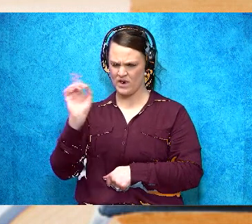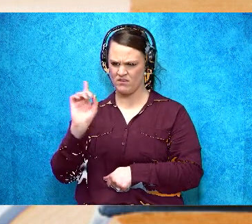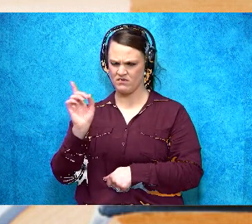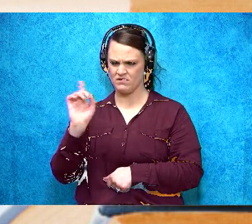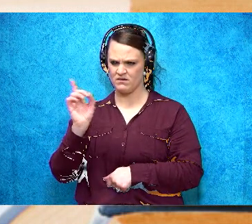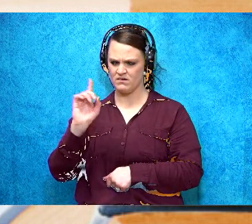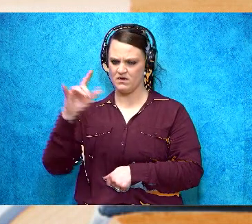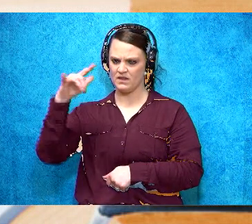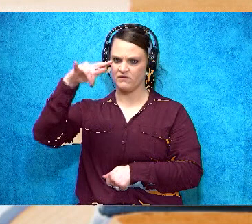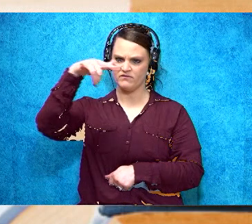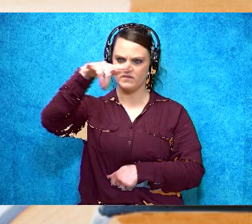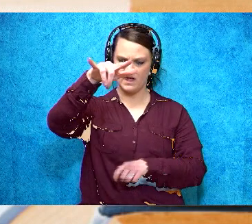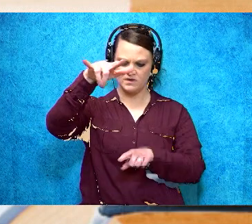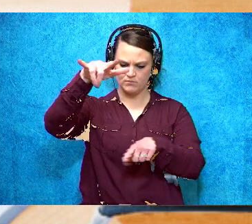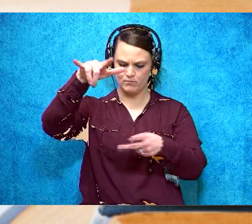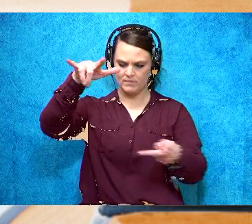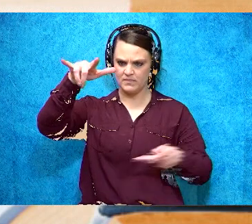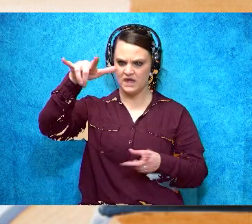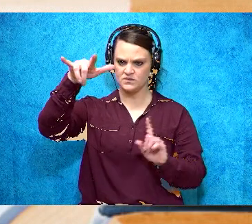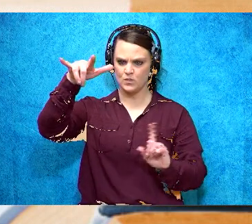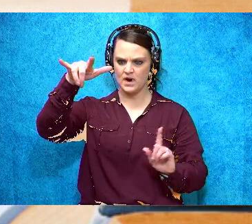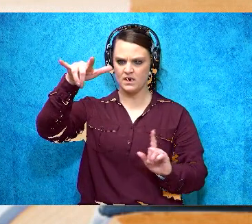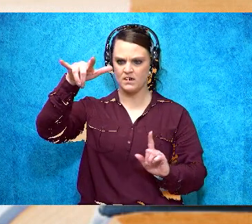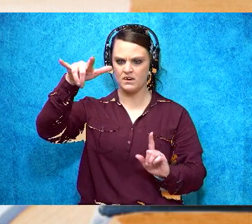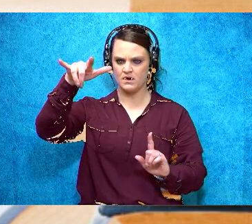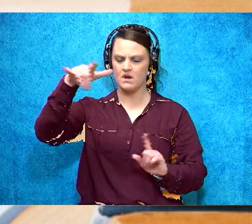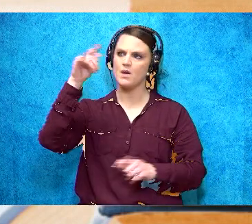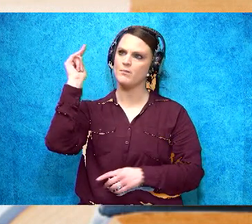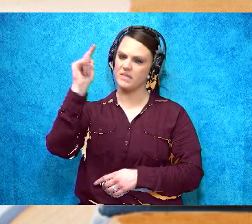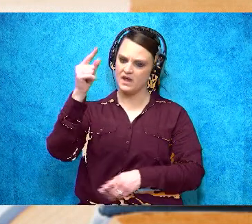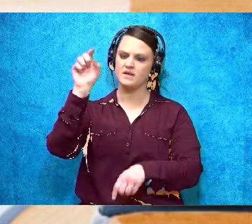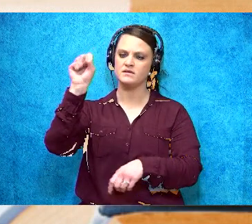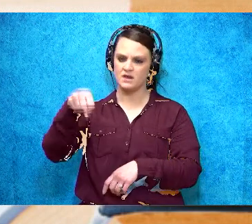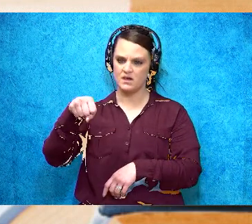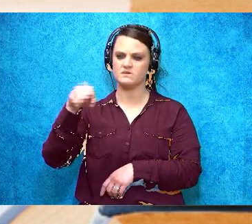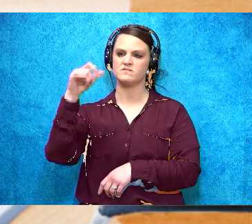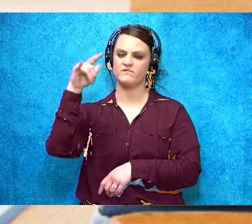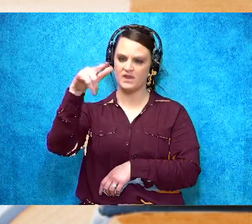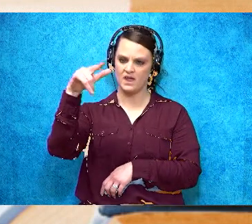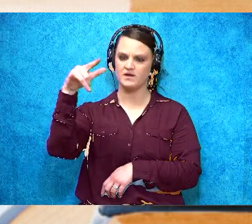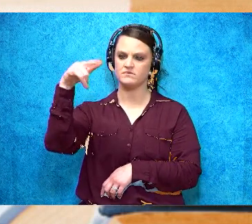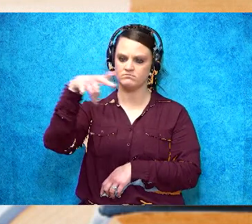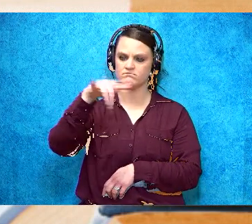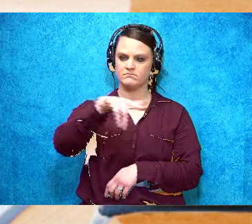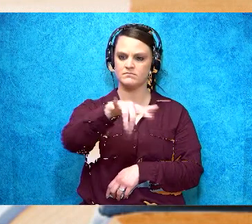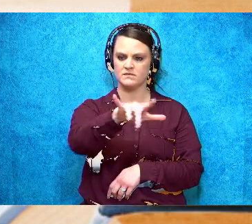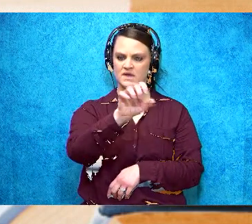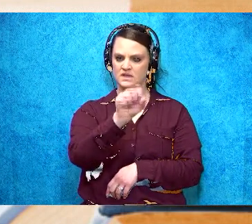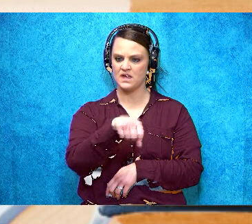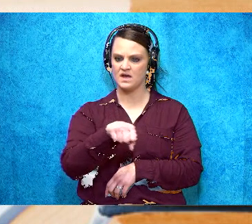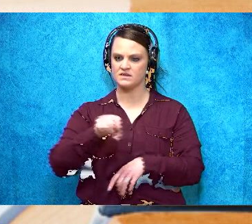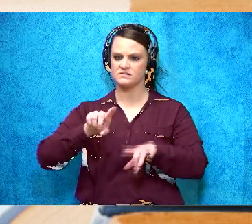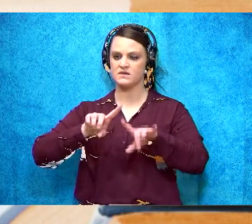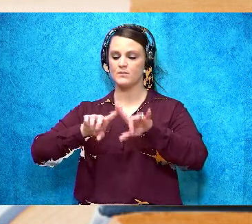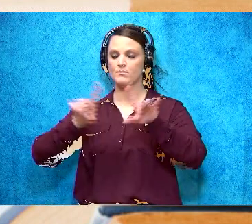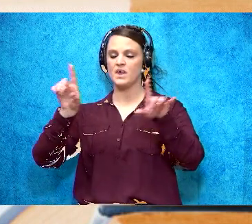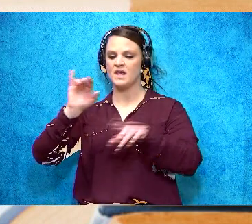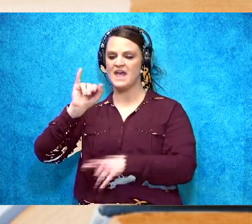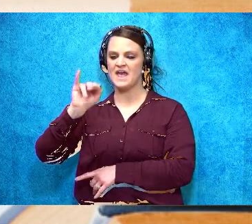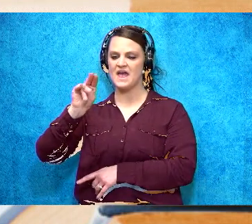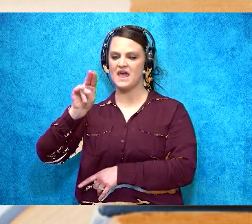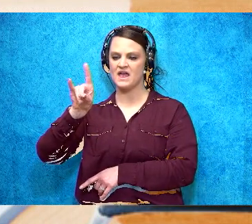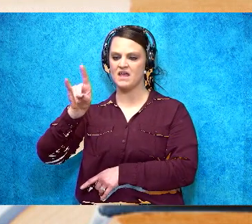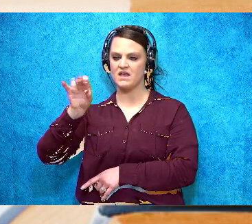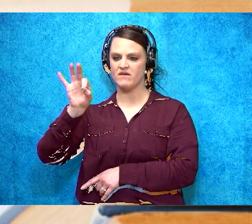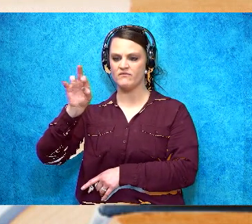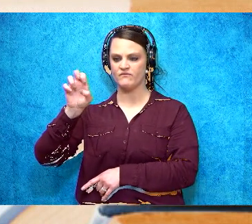Well, we know that they're in a plane. And we know that they're flying because it tells us that. So this is asking me an inference question. Where do you think